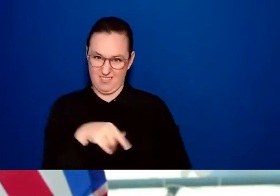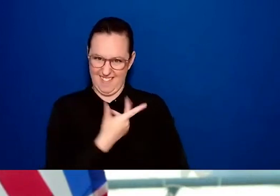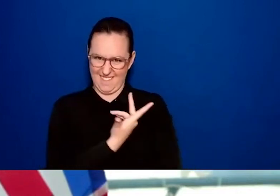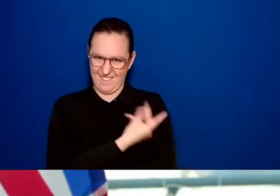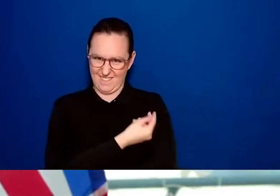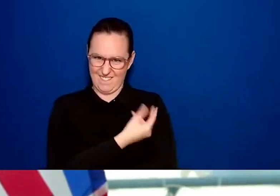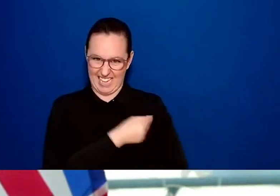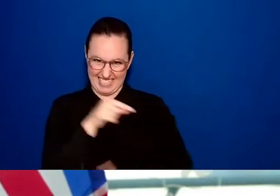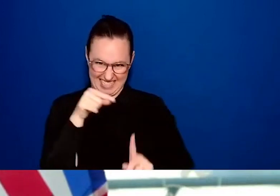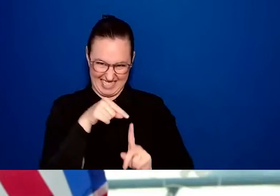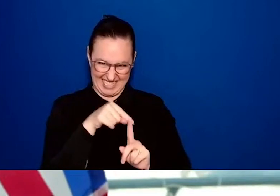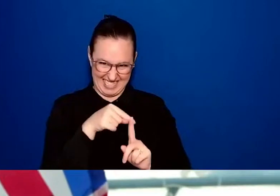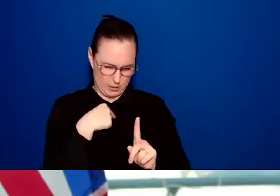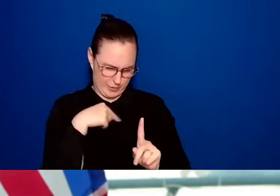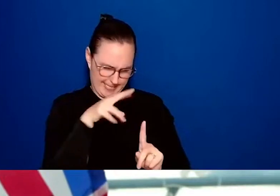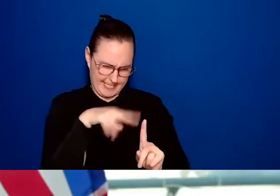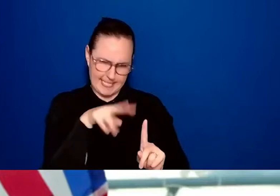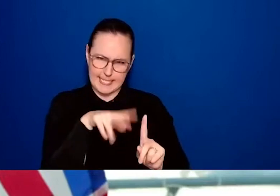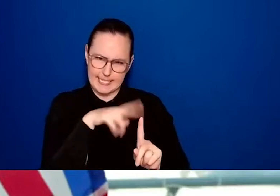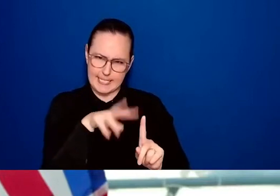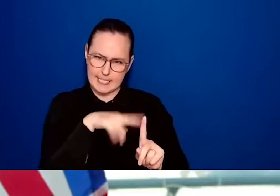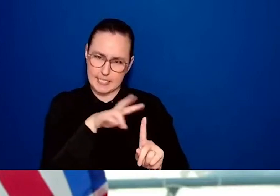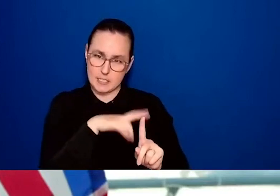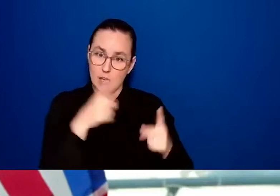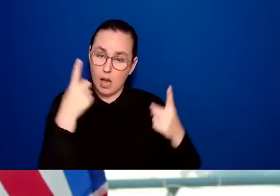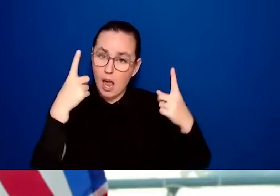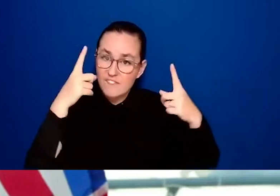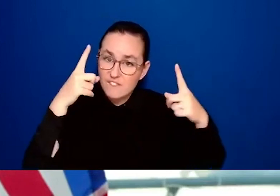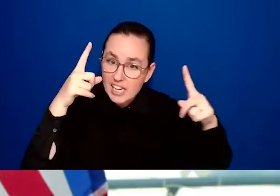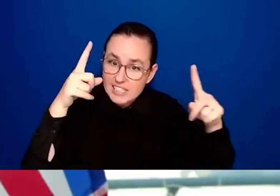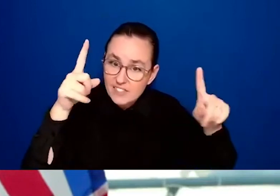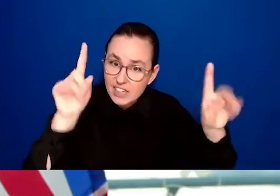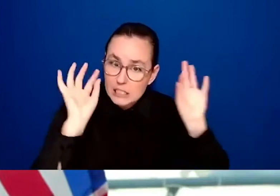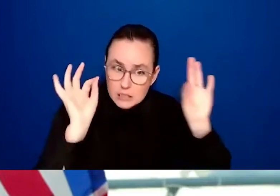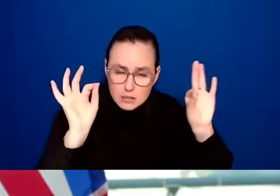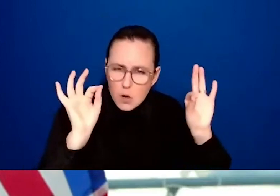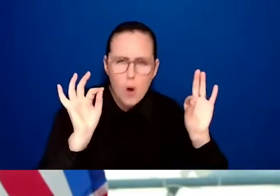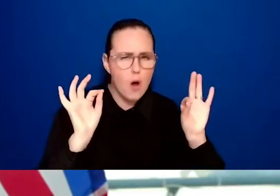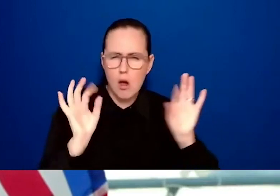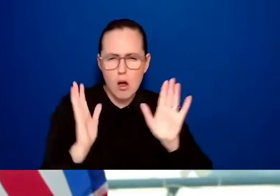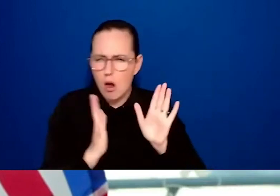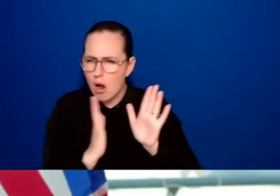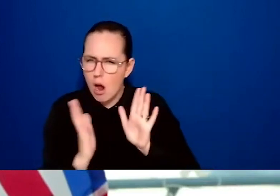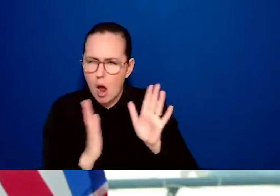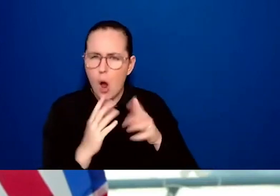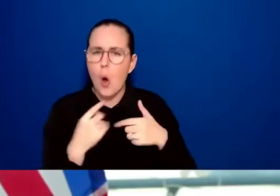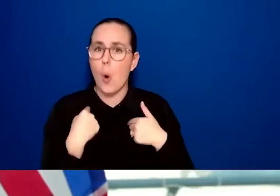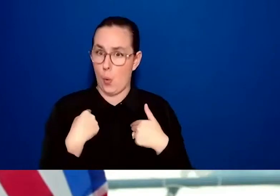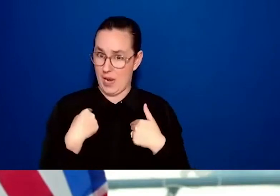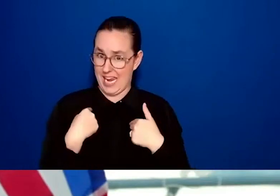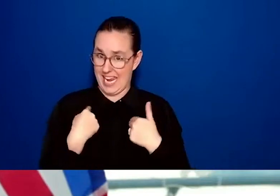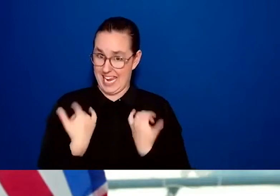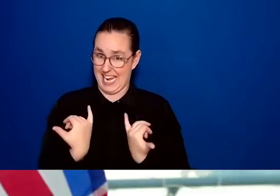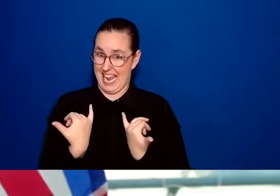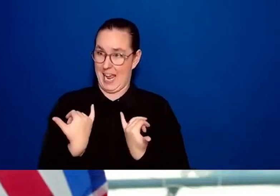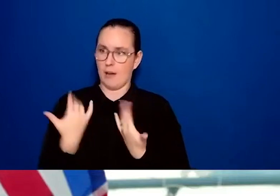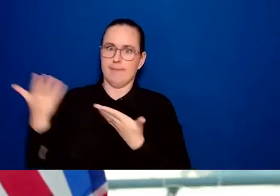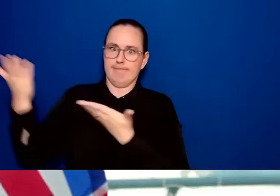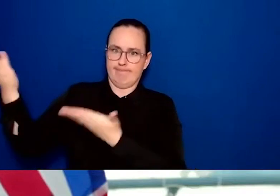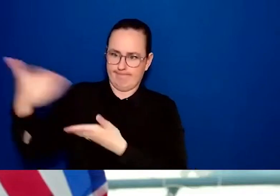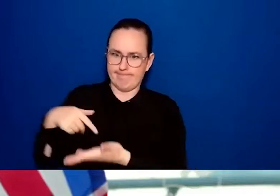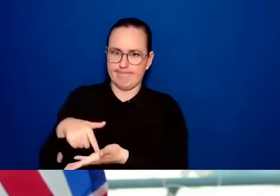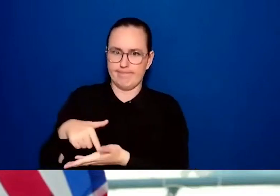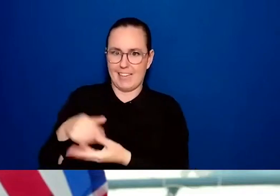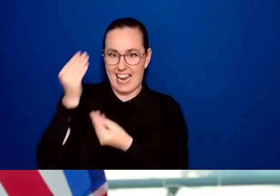the vaccine effectiveness. And we just had an update this morning, and those data will be coming publicly very soon. But